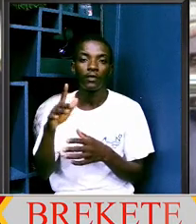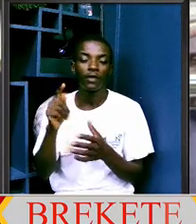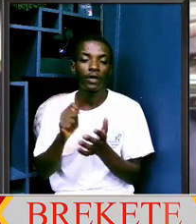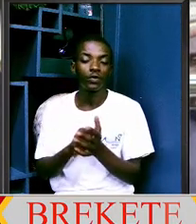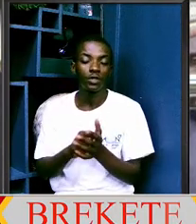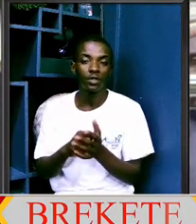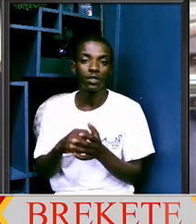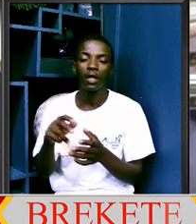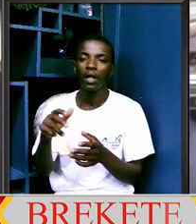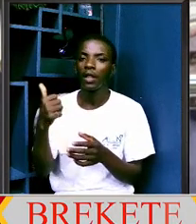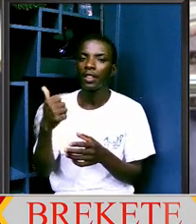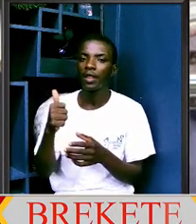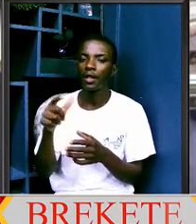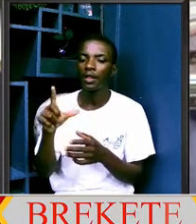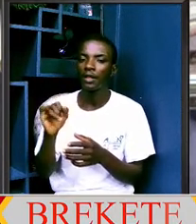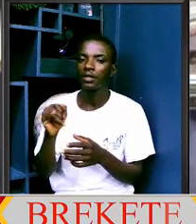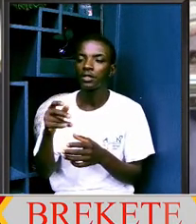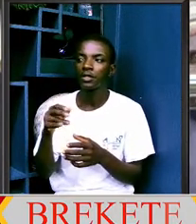35,000. Mm-hmm. And the 10 liter na